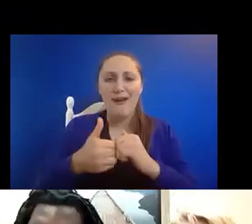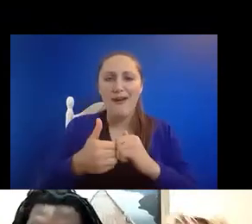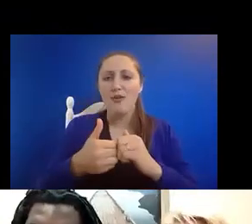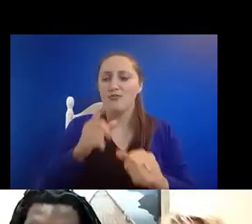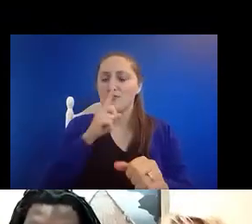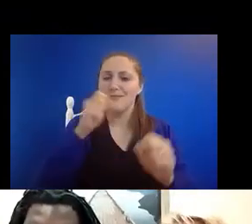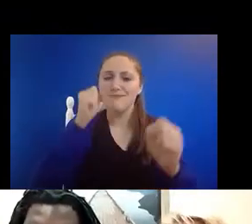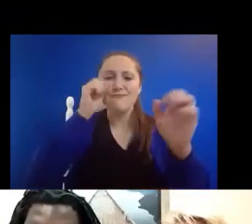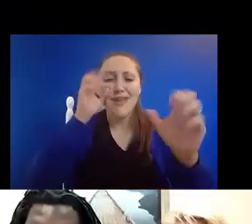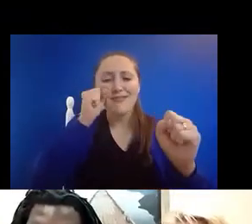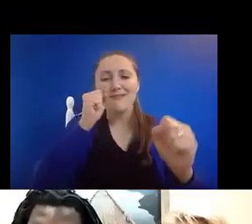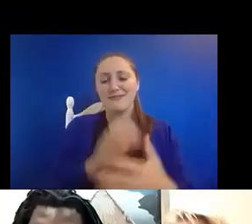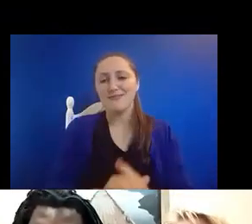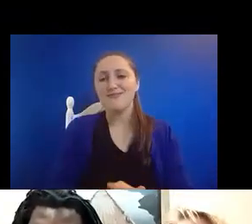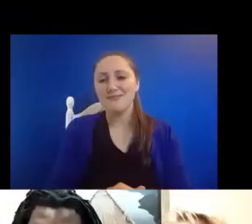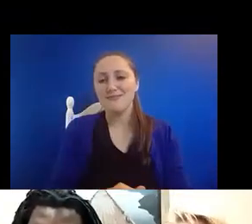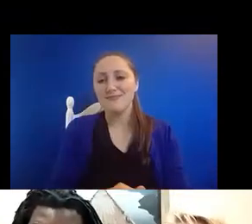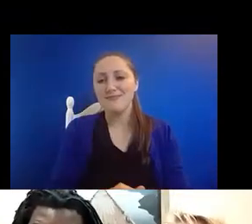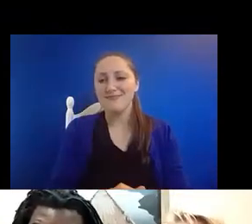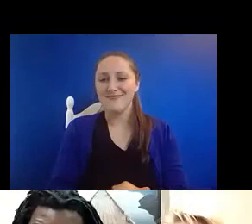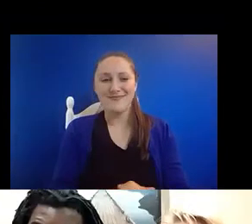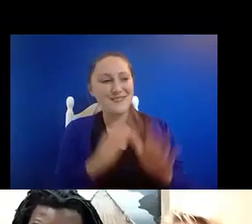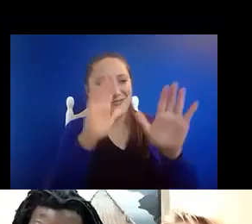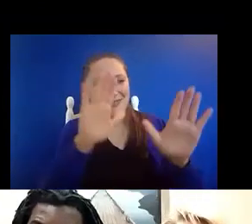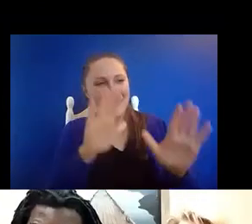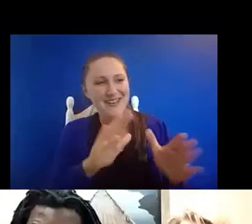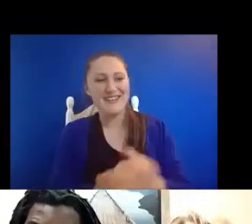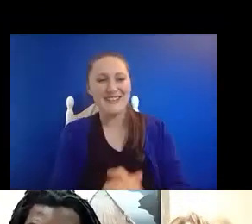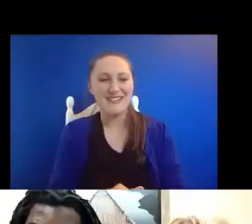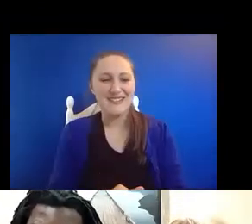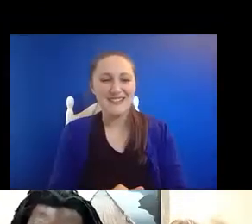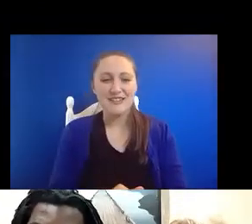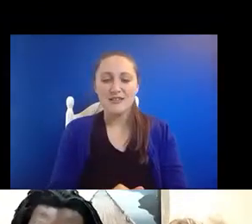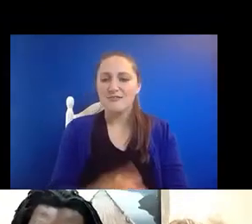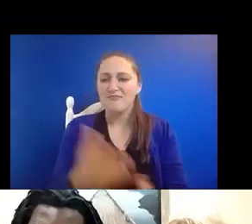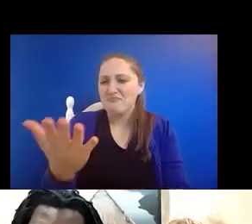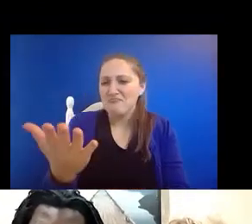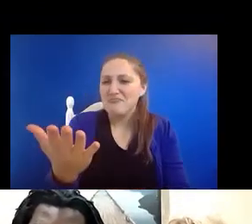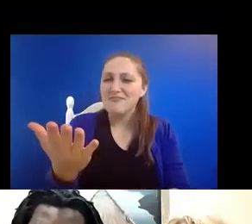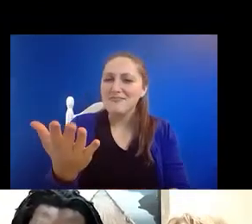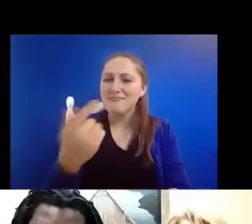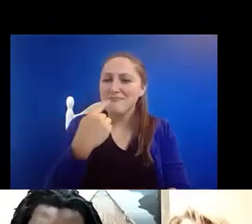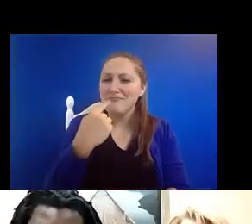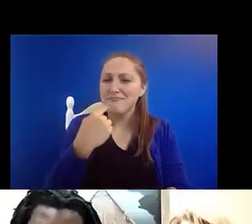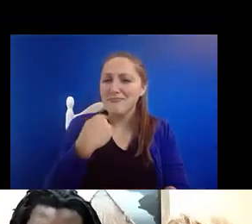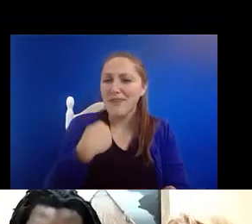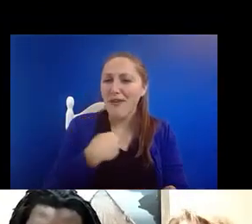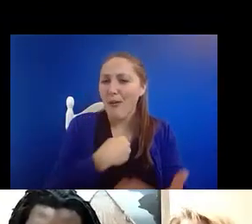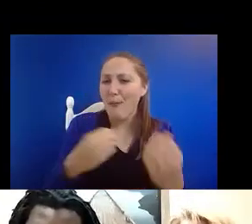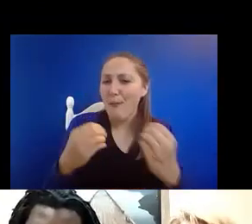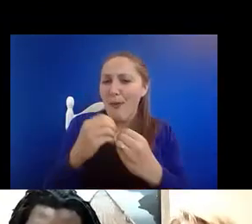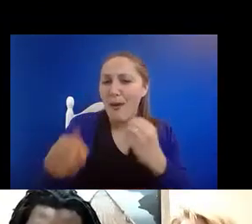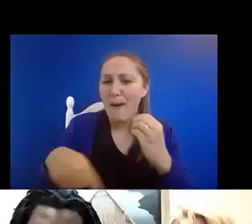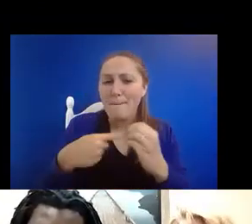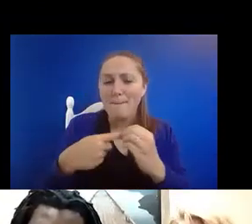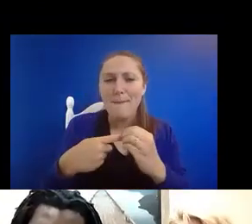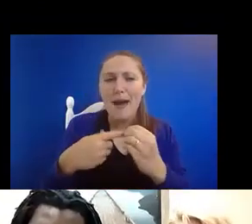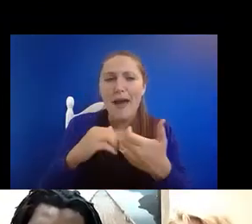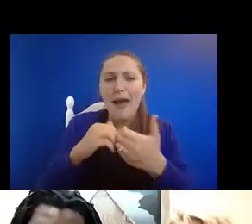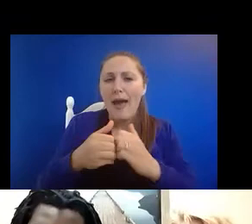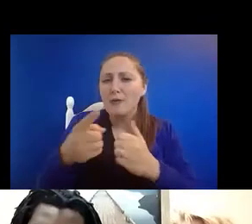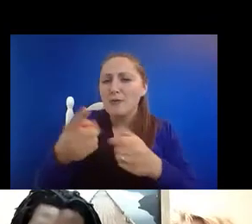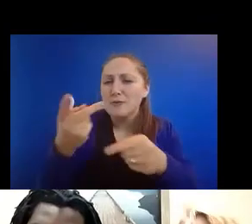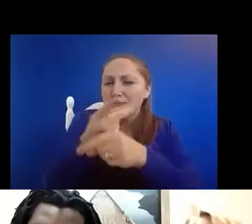amazing. That's great. And can you tell us a little bit more, Daniel, about how you figured